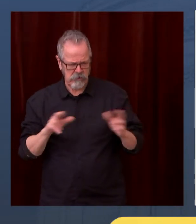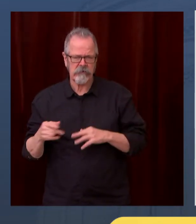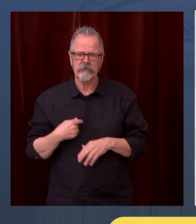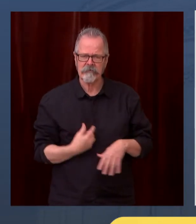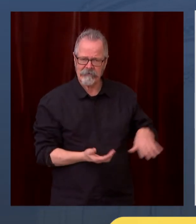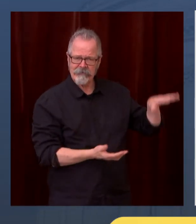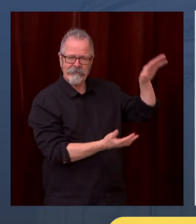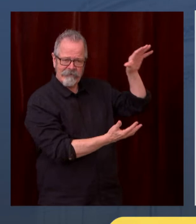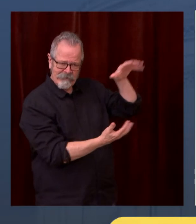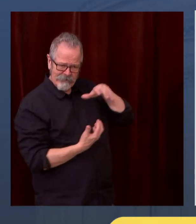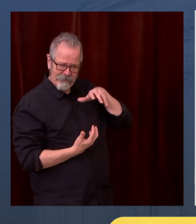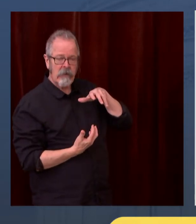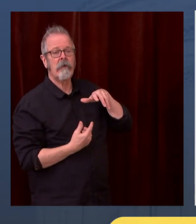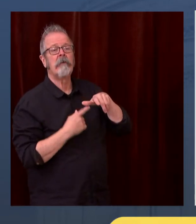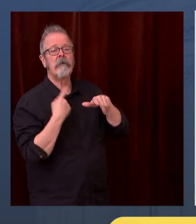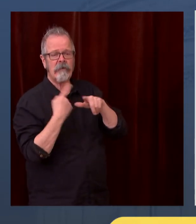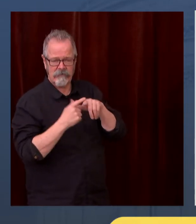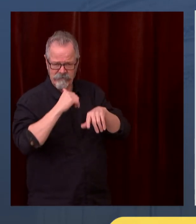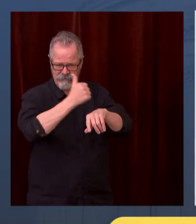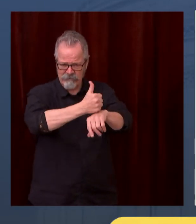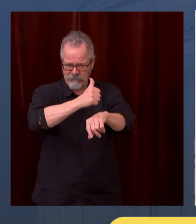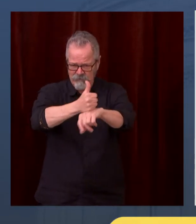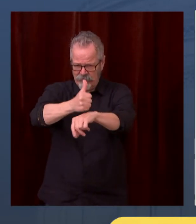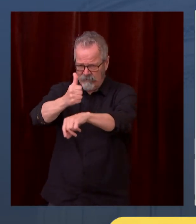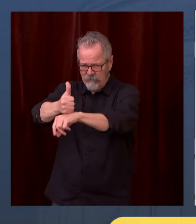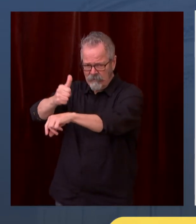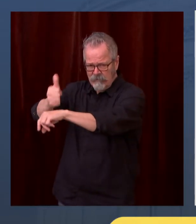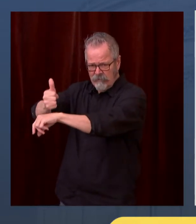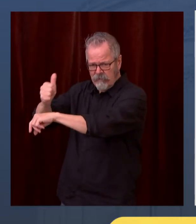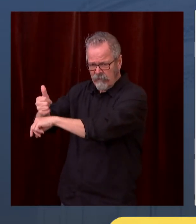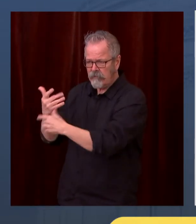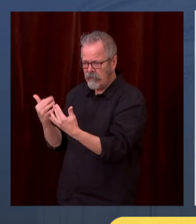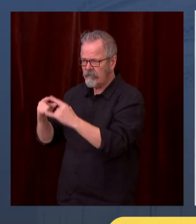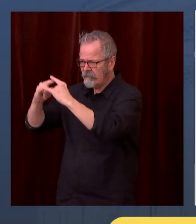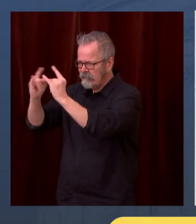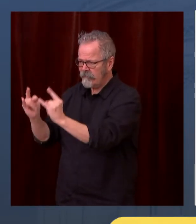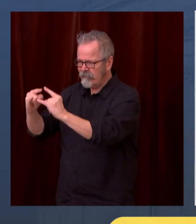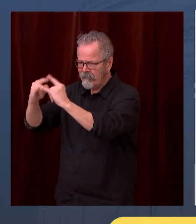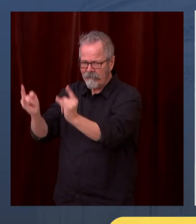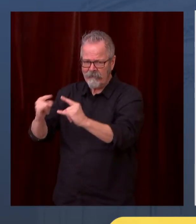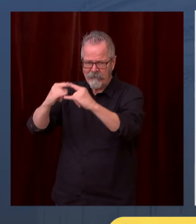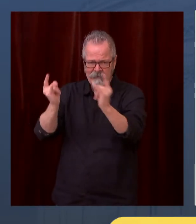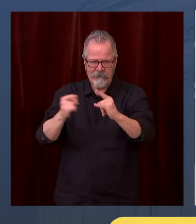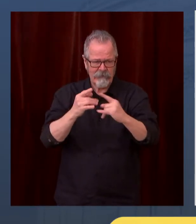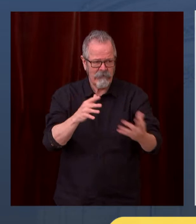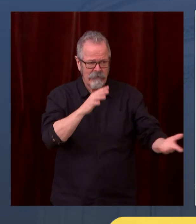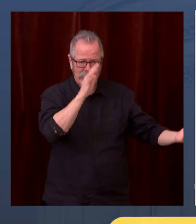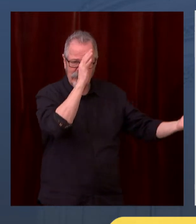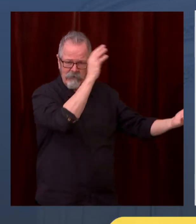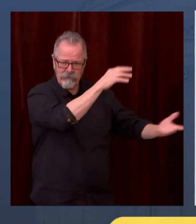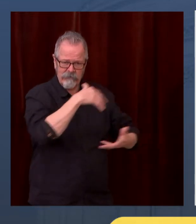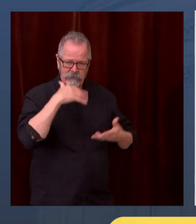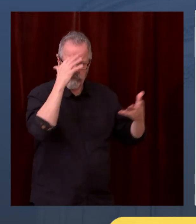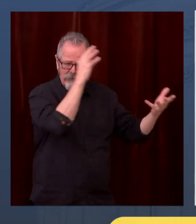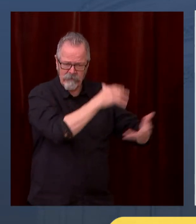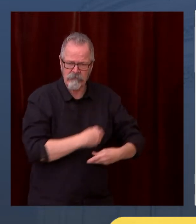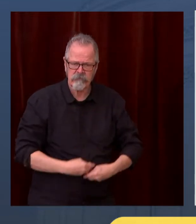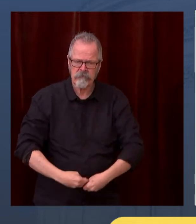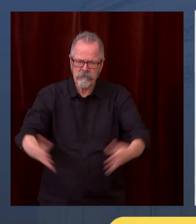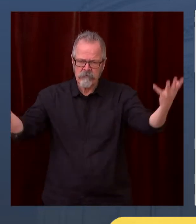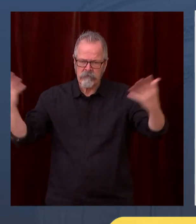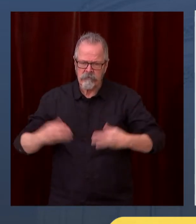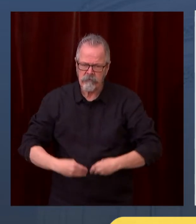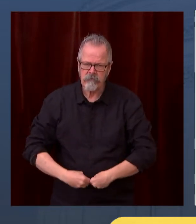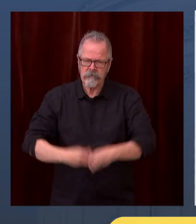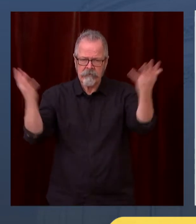vaccines a day, but we're now waiting to get that additional supply of vaccines. The mass vaccination sites are a